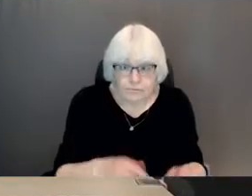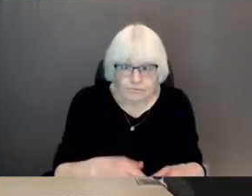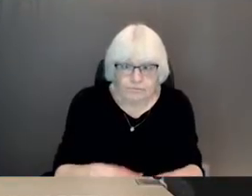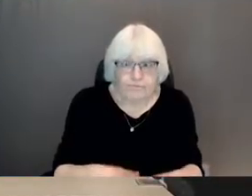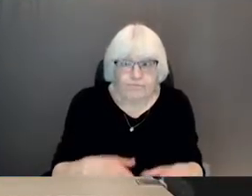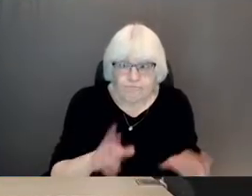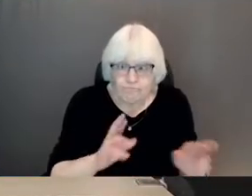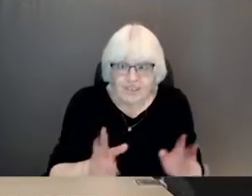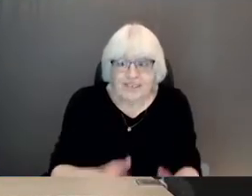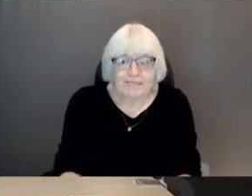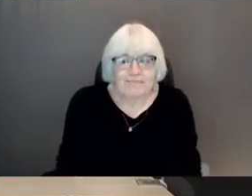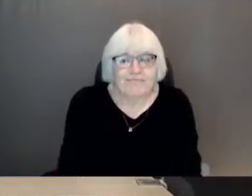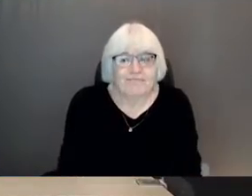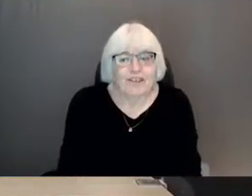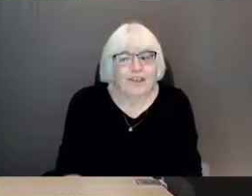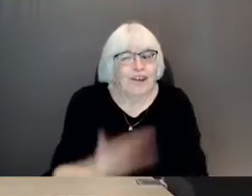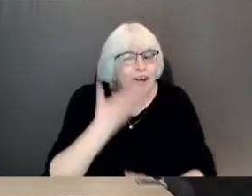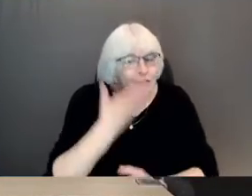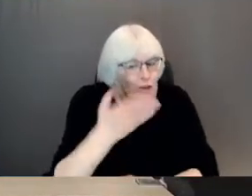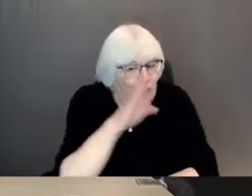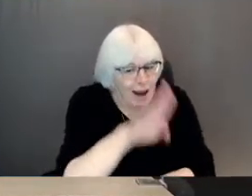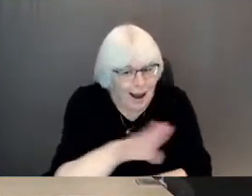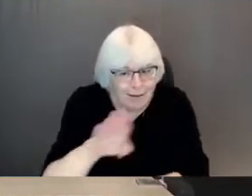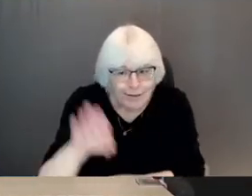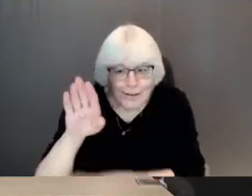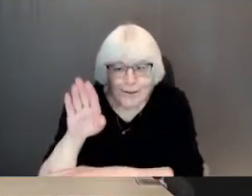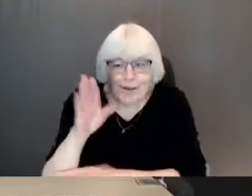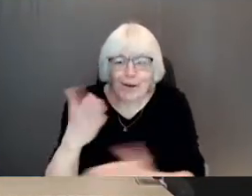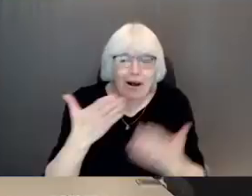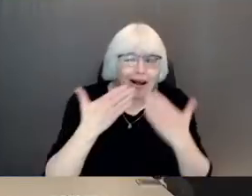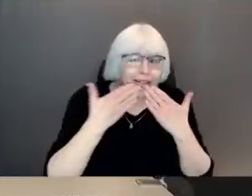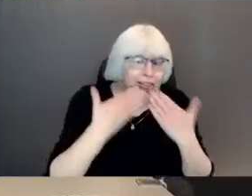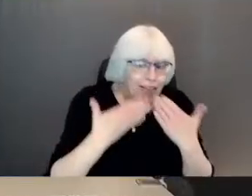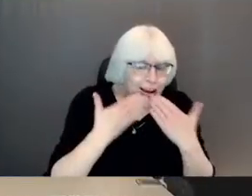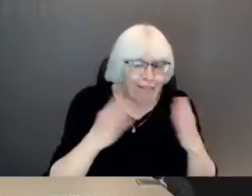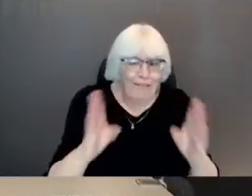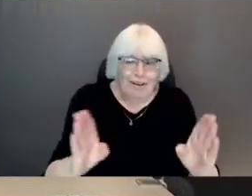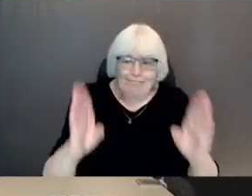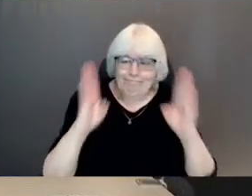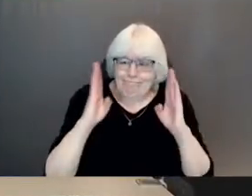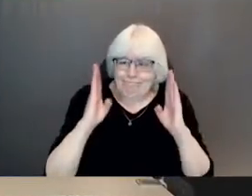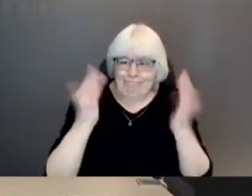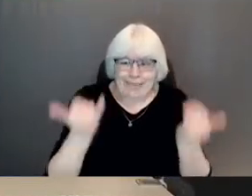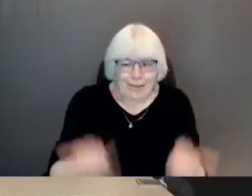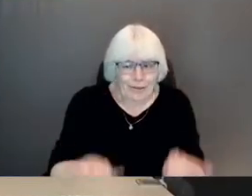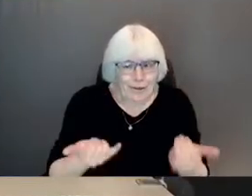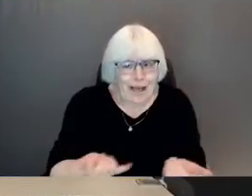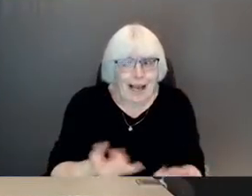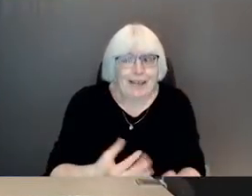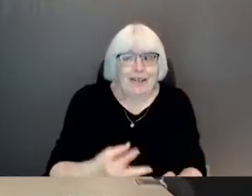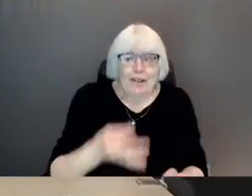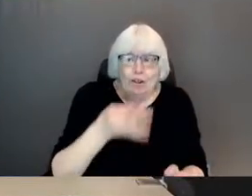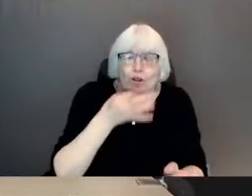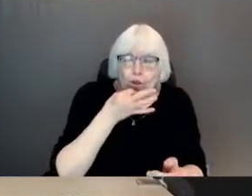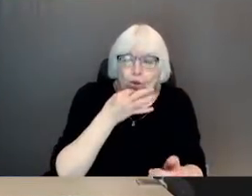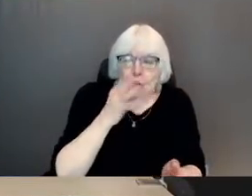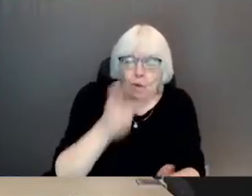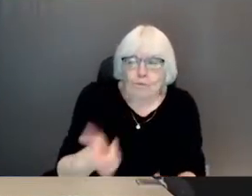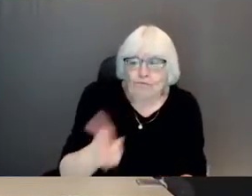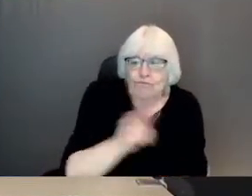Good afternoon, everyone, and thanks again for joining us today. In a few moments, Dr. Morrison will provide her regular briefing on